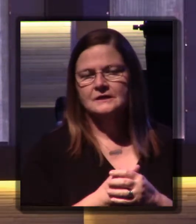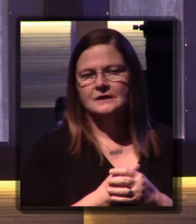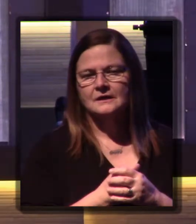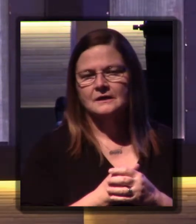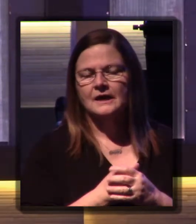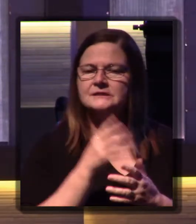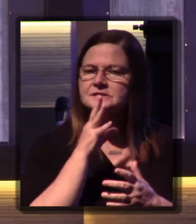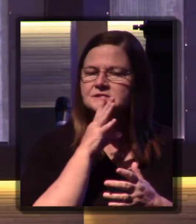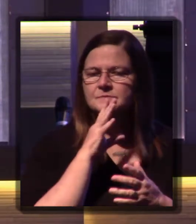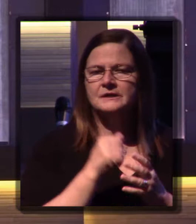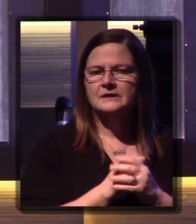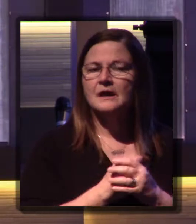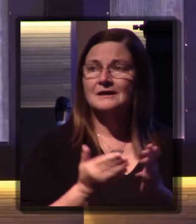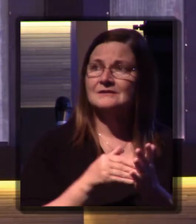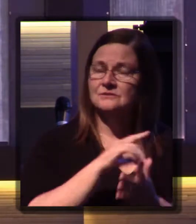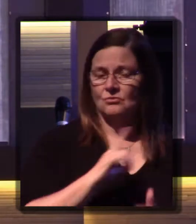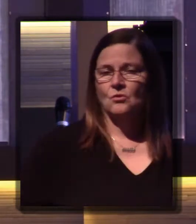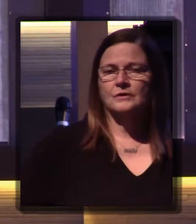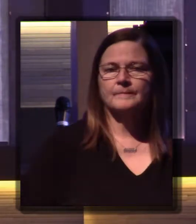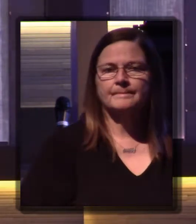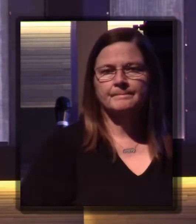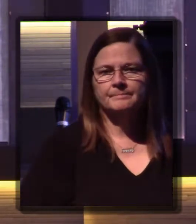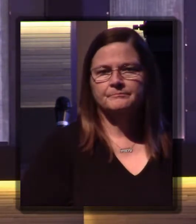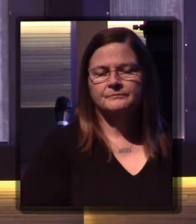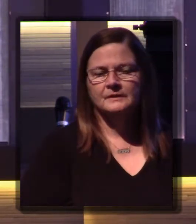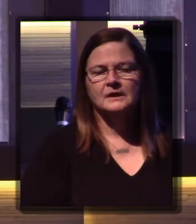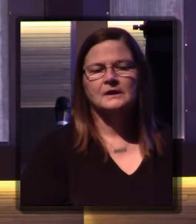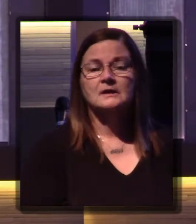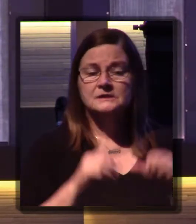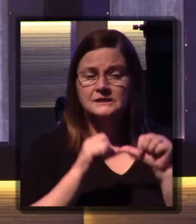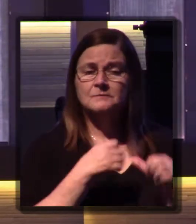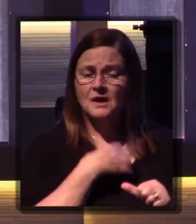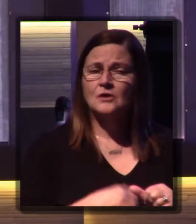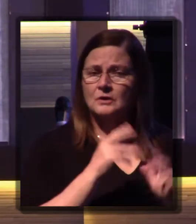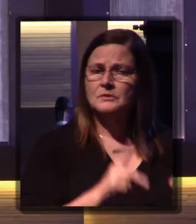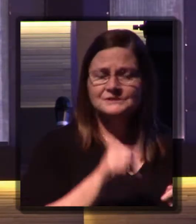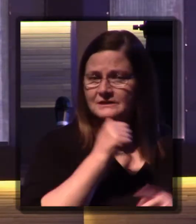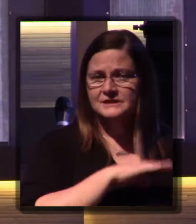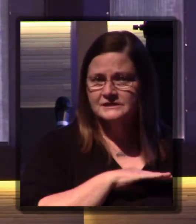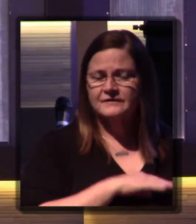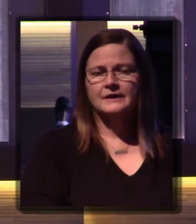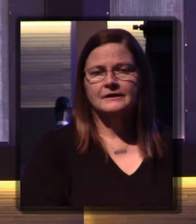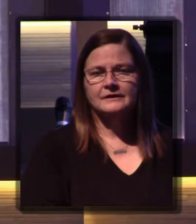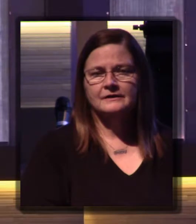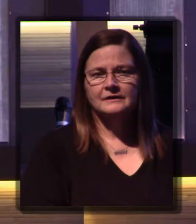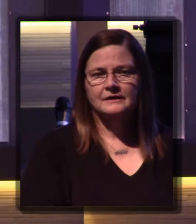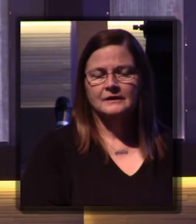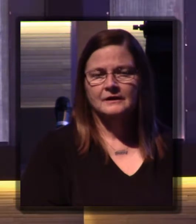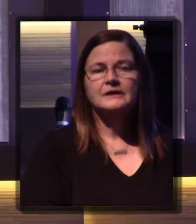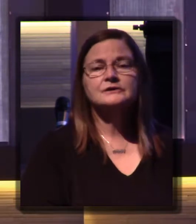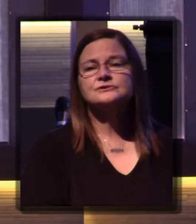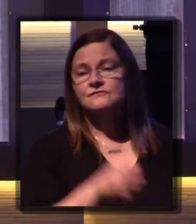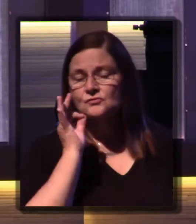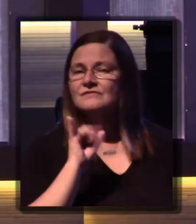practice ungodliness and to speak error against the Lord, to keep the hungry person unsatisfied. And so here's